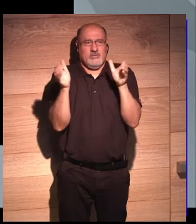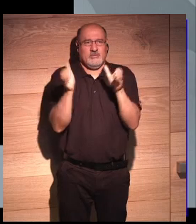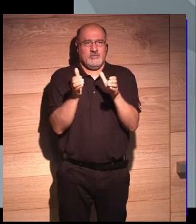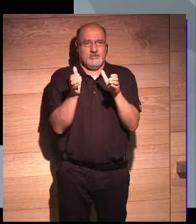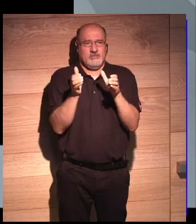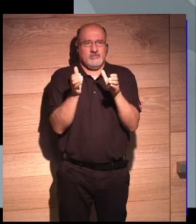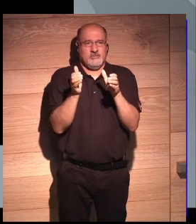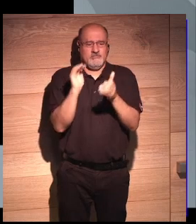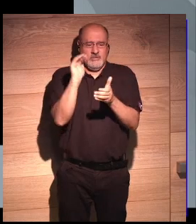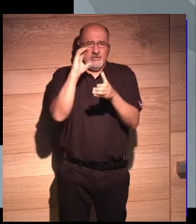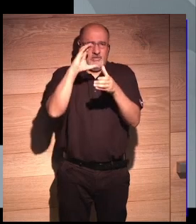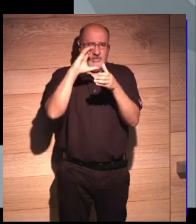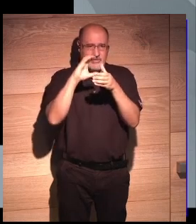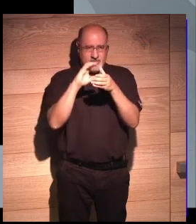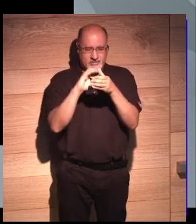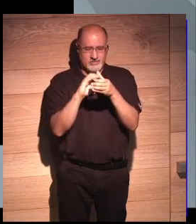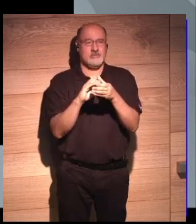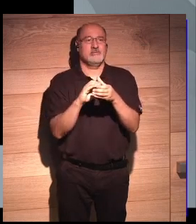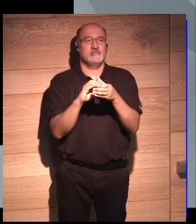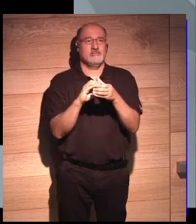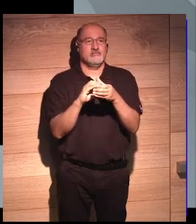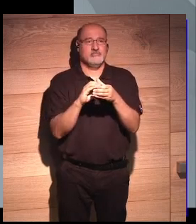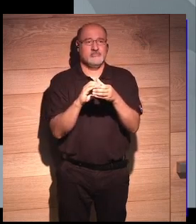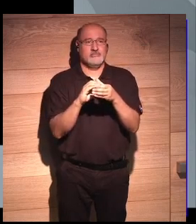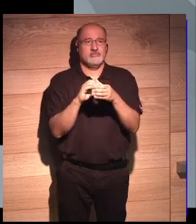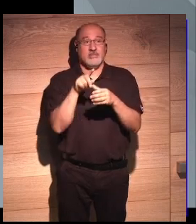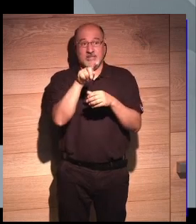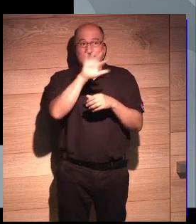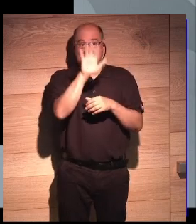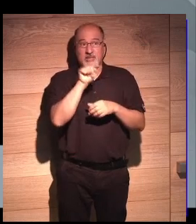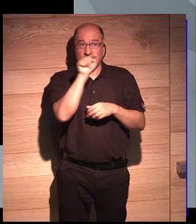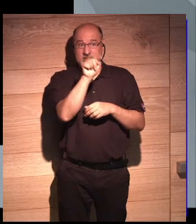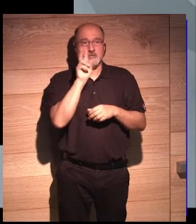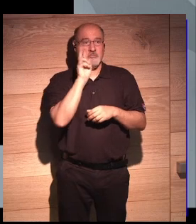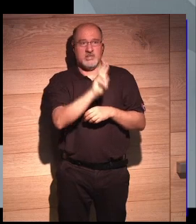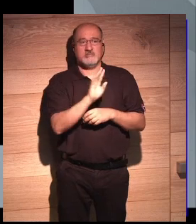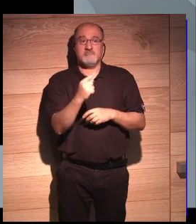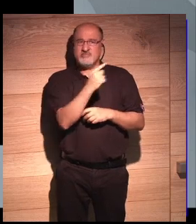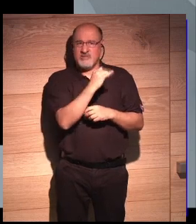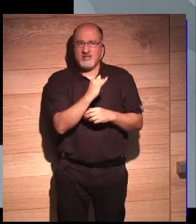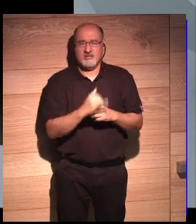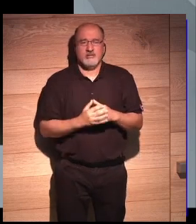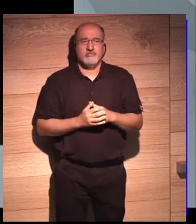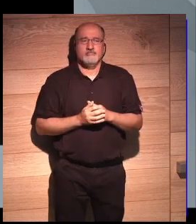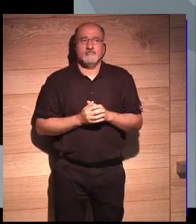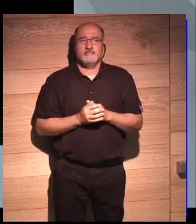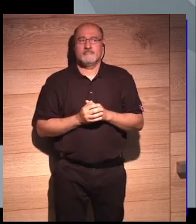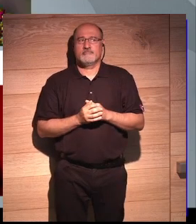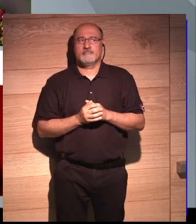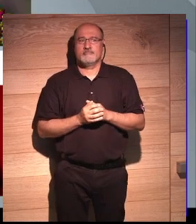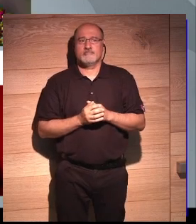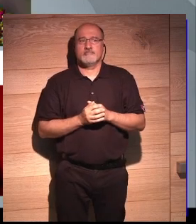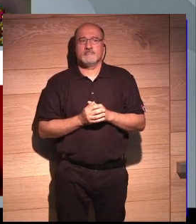and boom, everything went black. And it's these kind of things, these kind of, essentially they were multi-sensory pairings. They